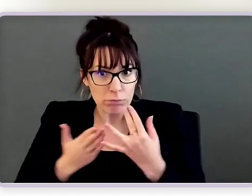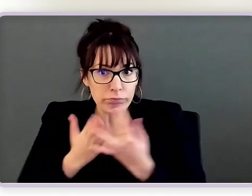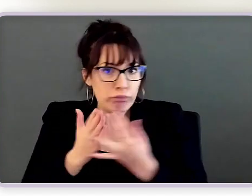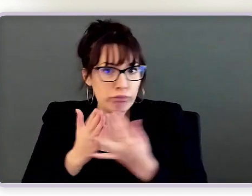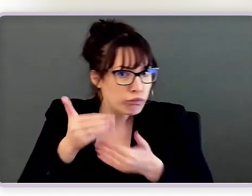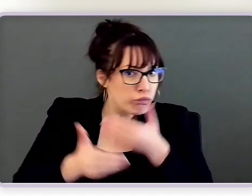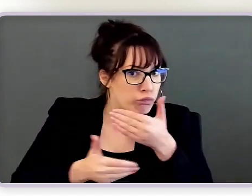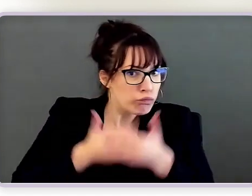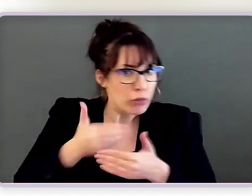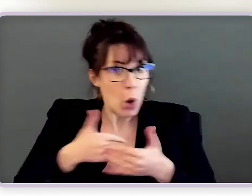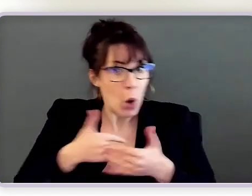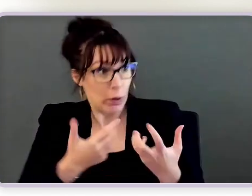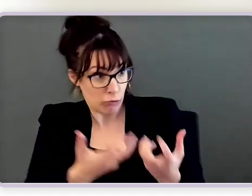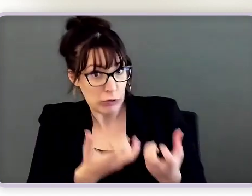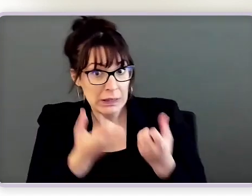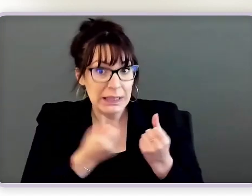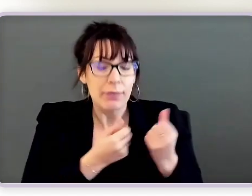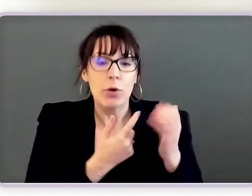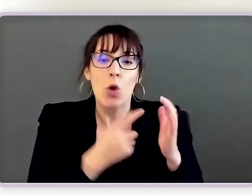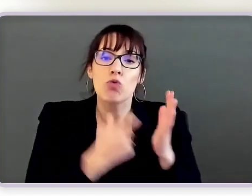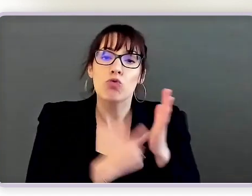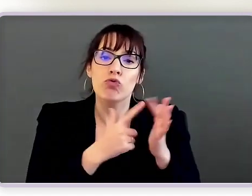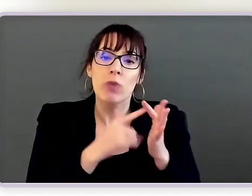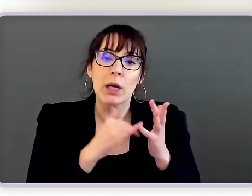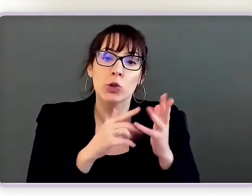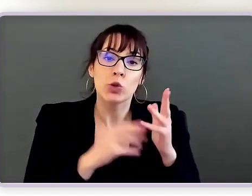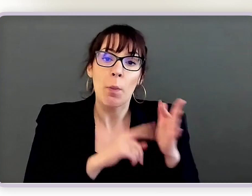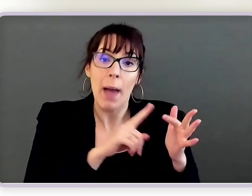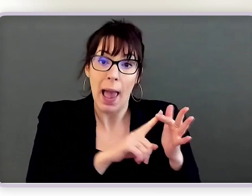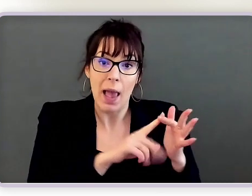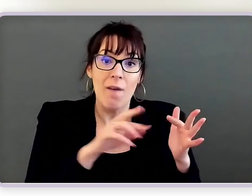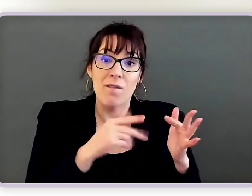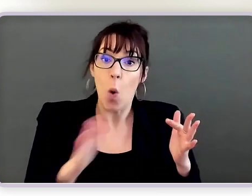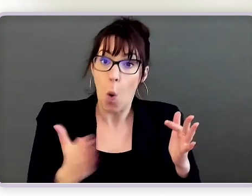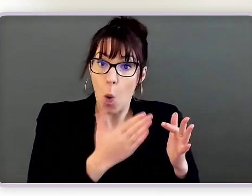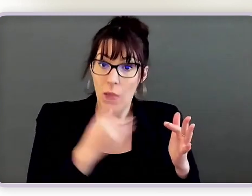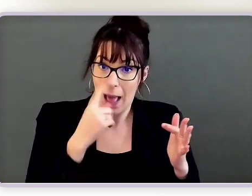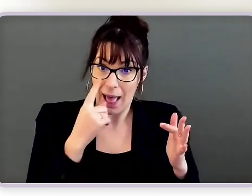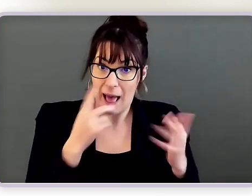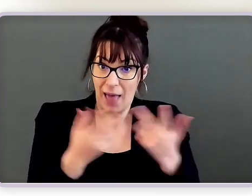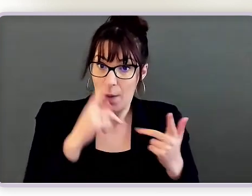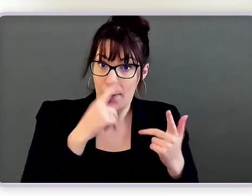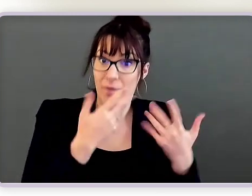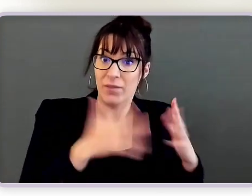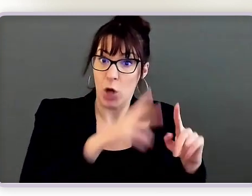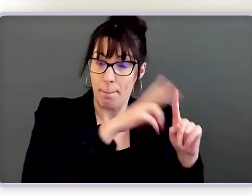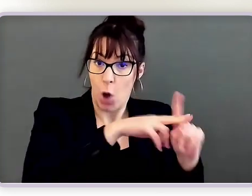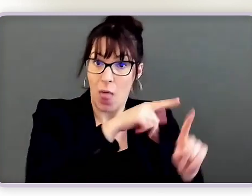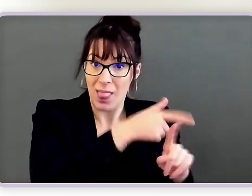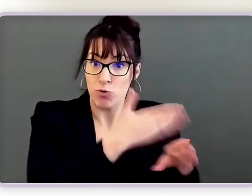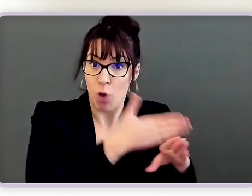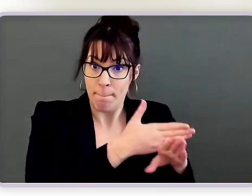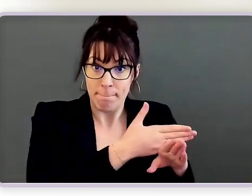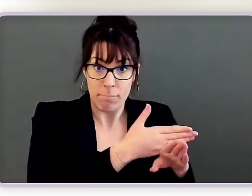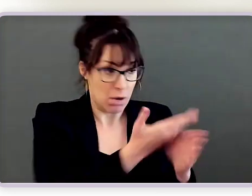resumes for the others, for the other applicants. And indeed, she had